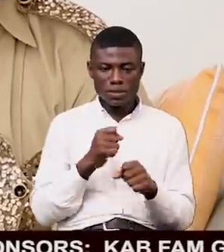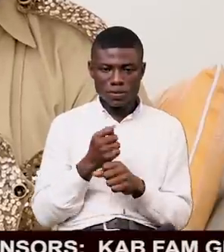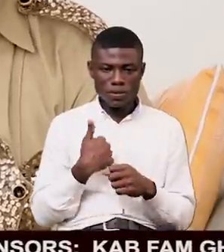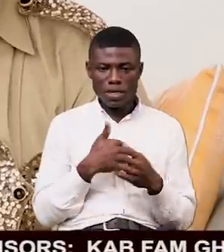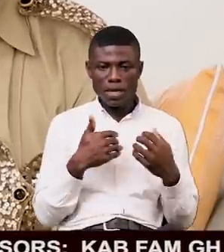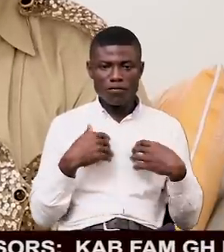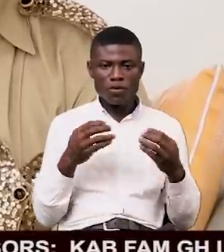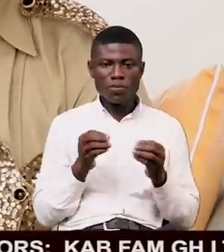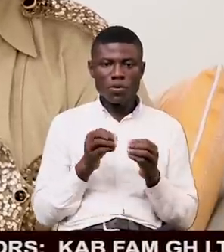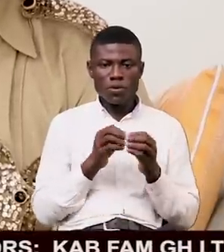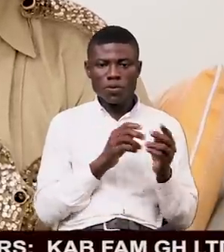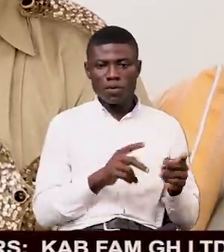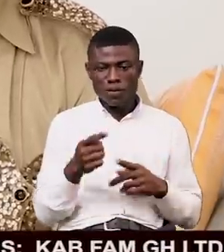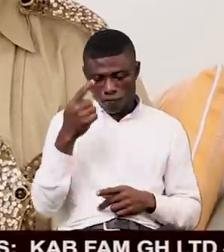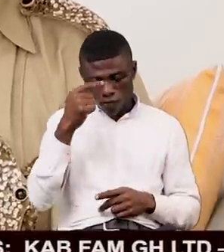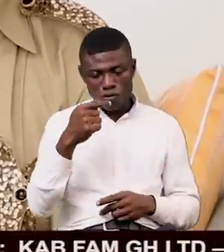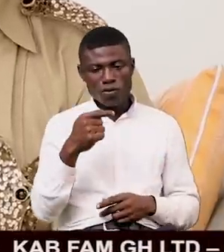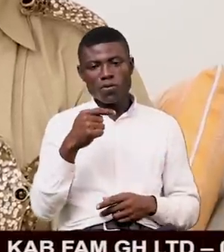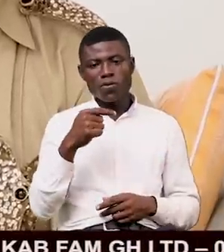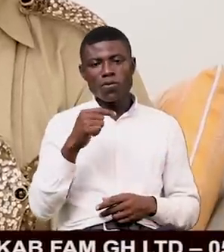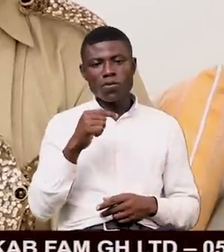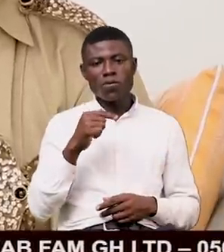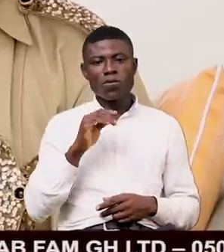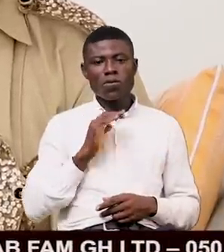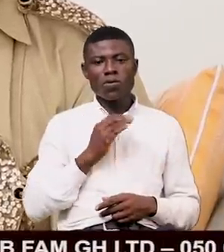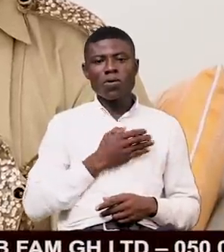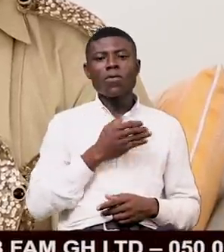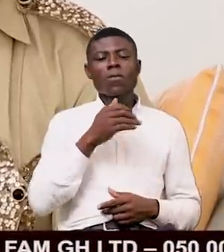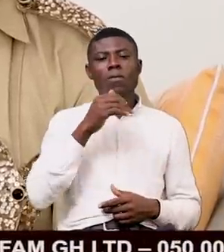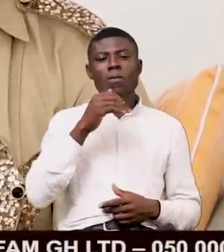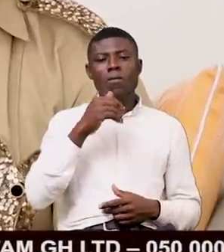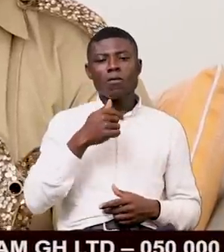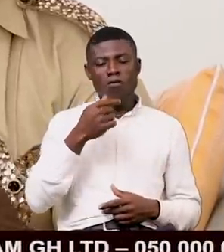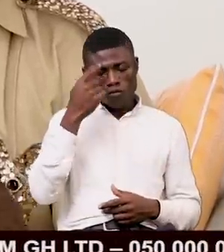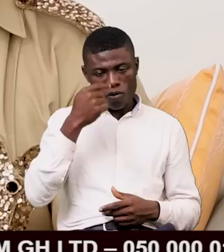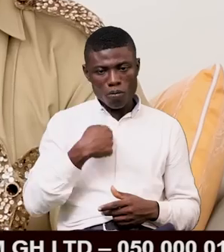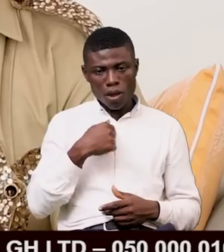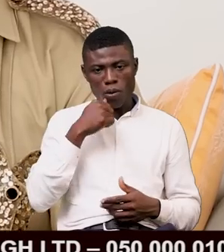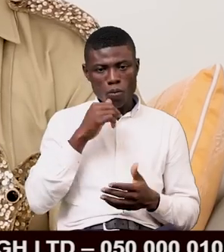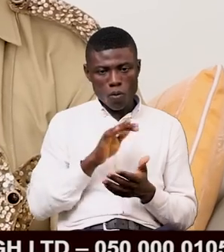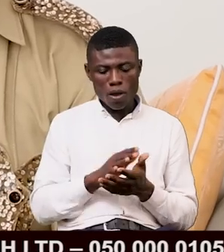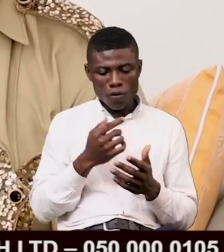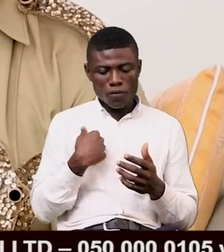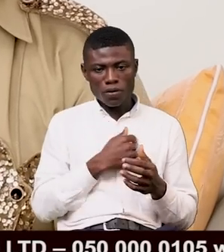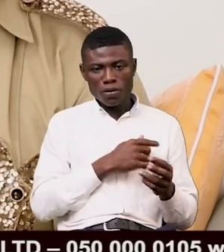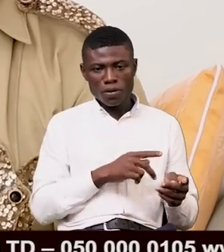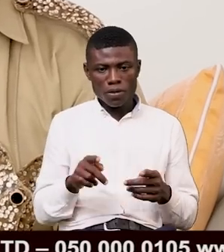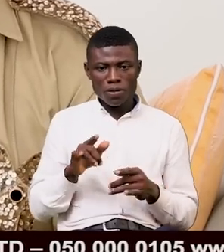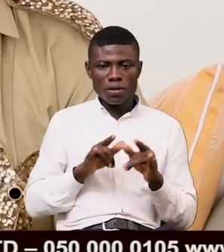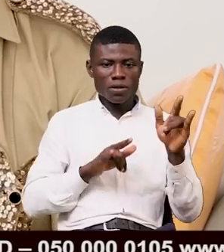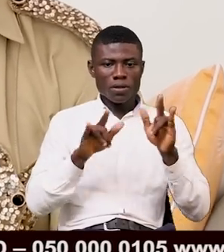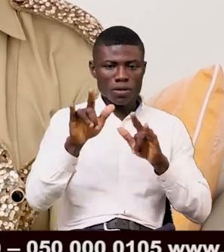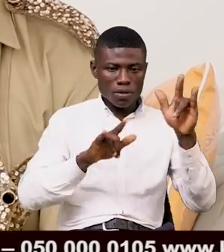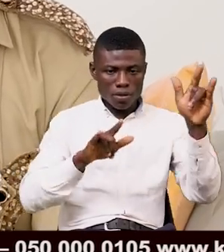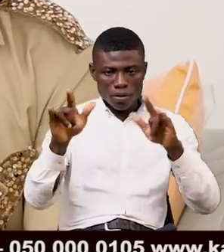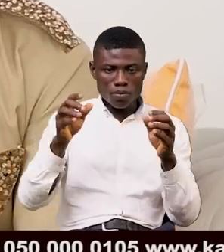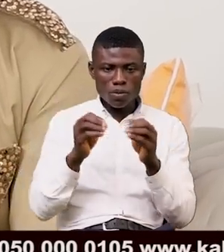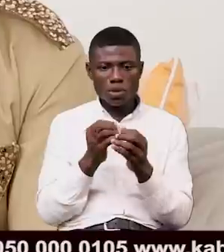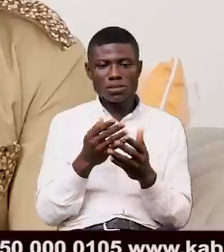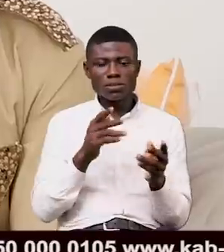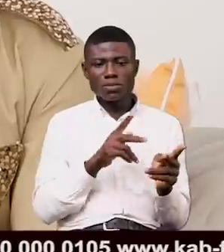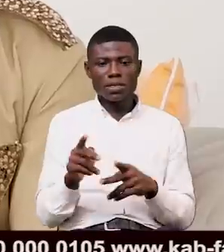brave. Okay. Oh, at the bottom. May I your program ni she share na quantum near ma be